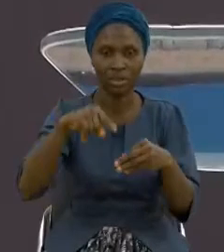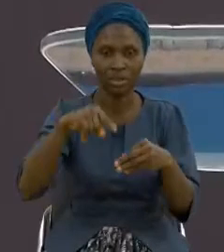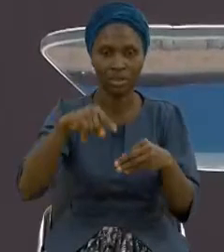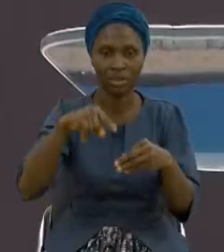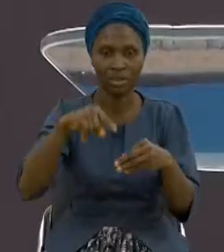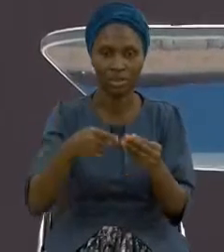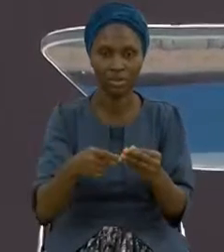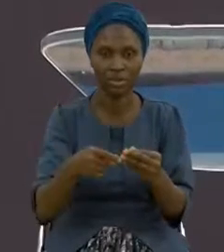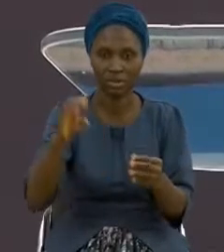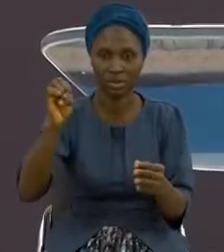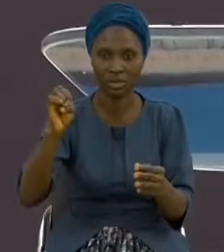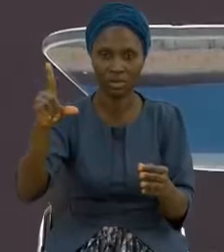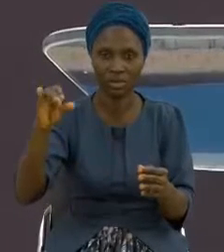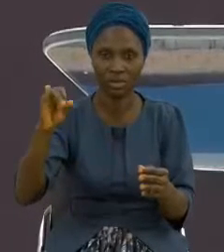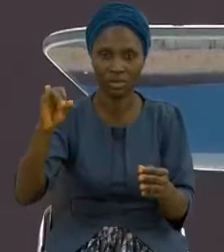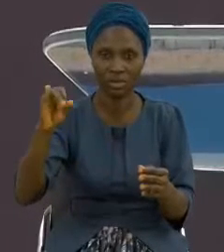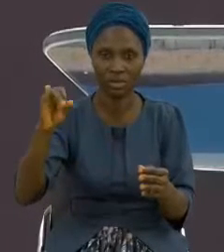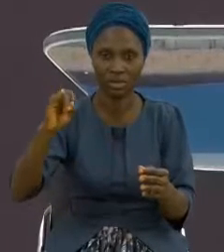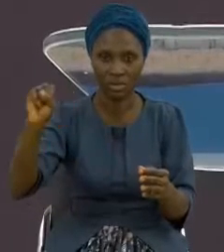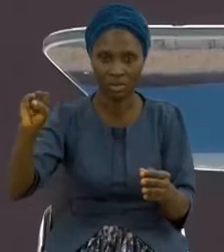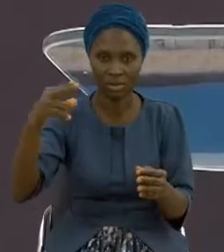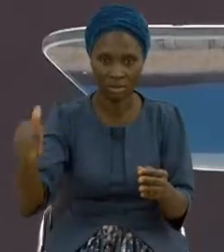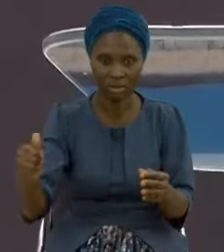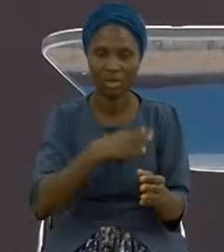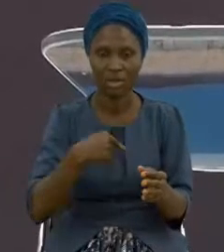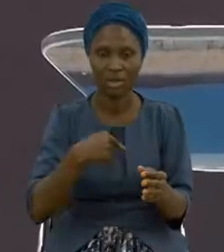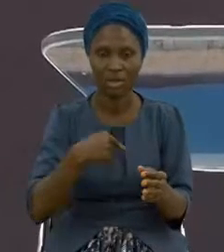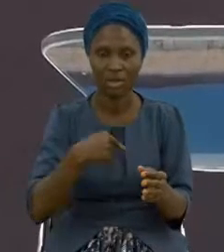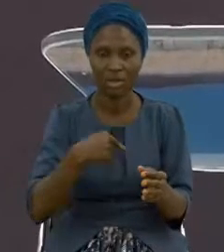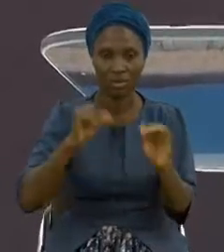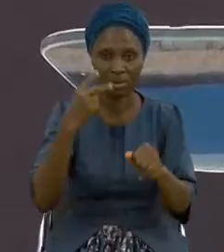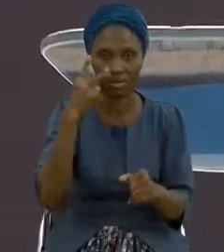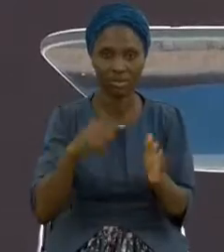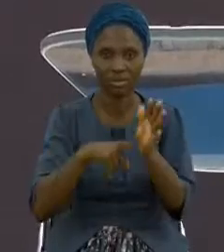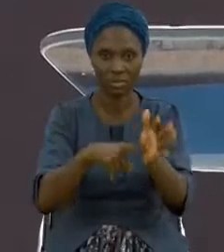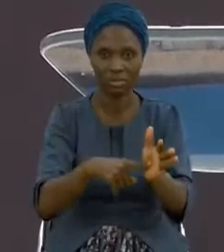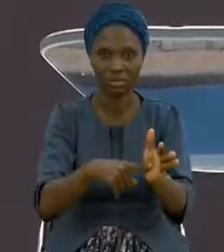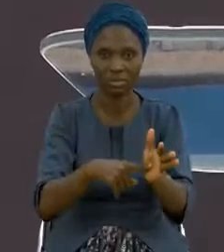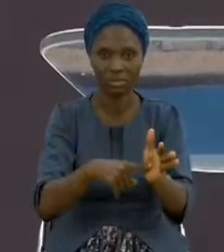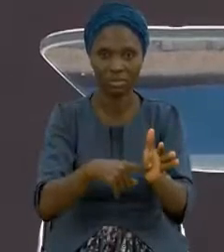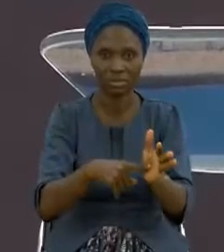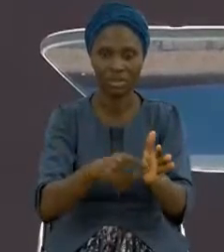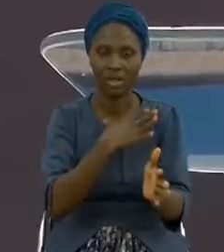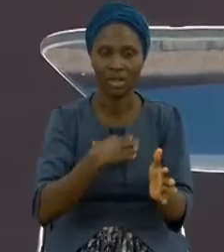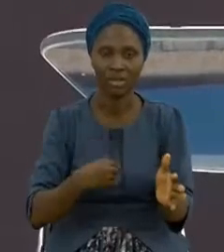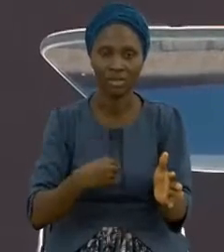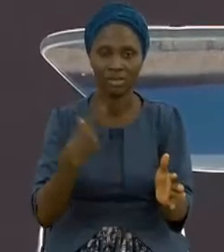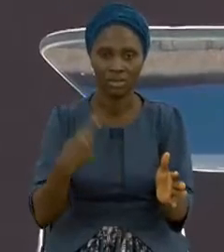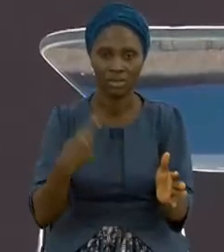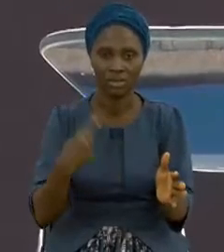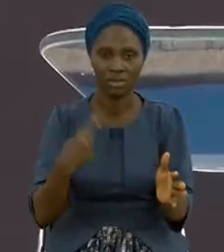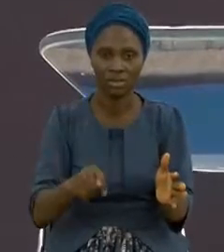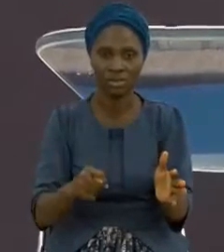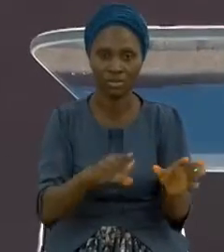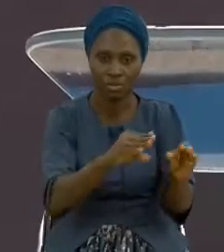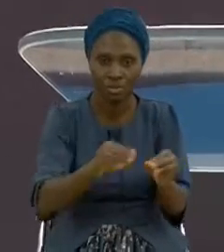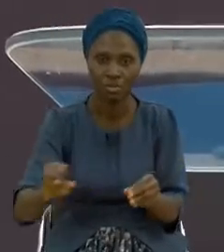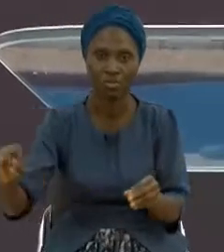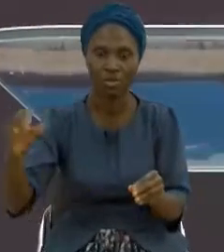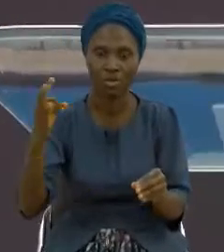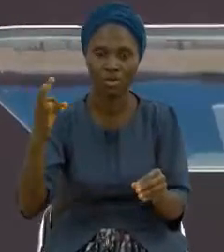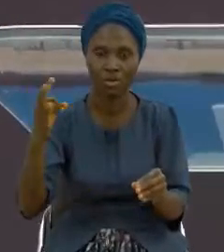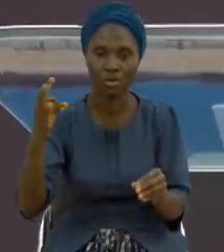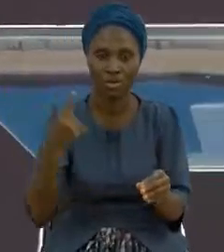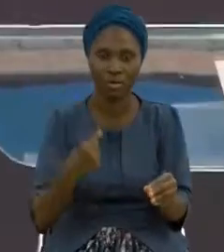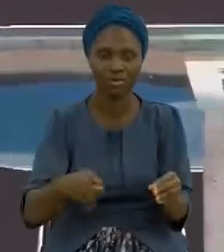the manifestation and the moving of the Holy Ghost in his life. We